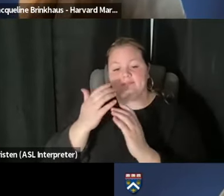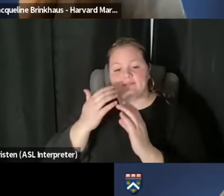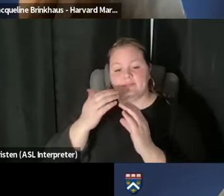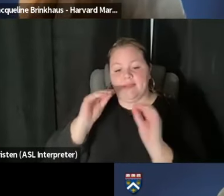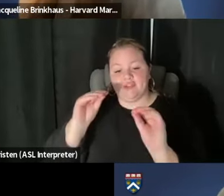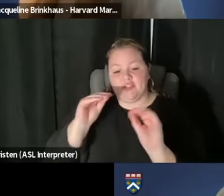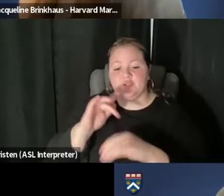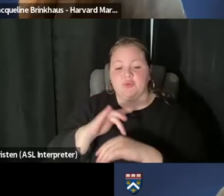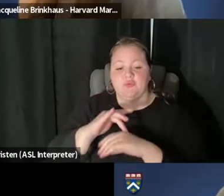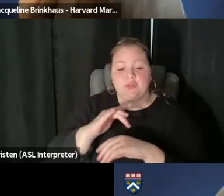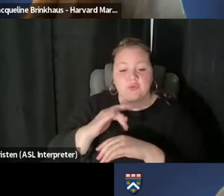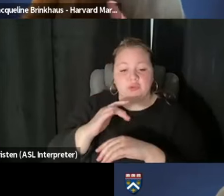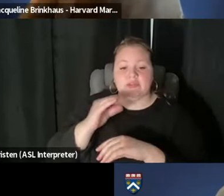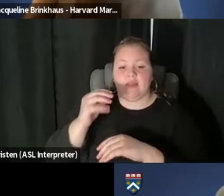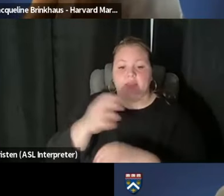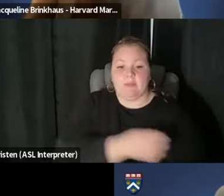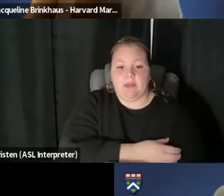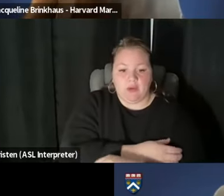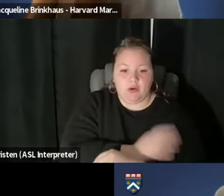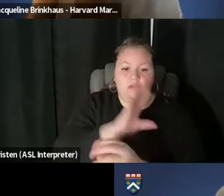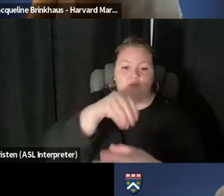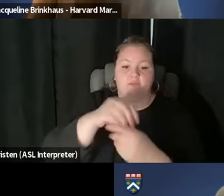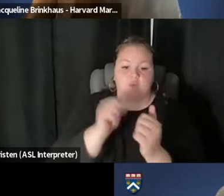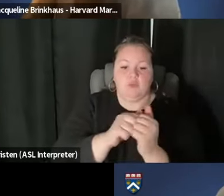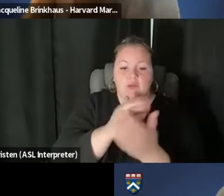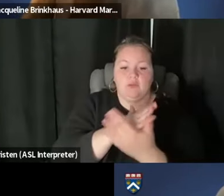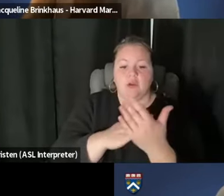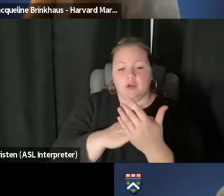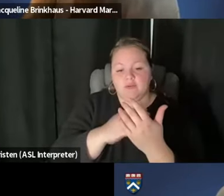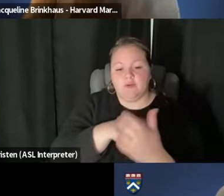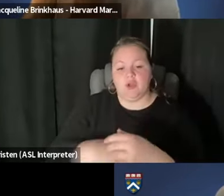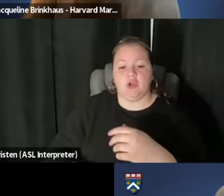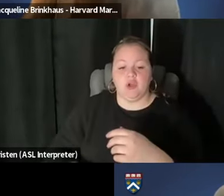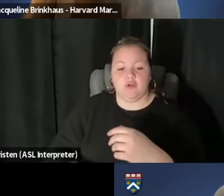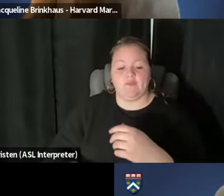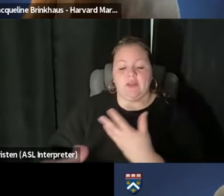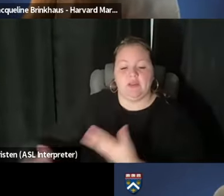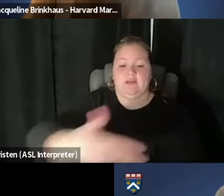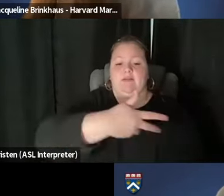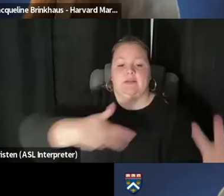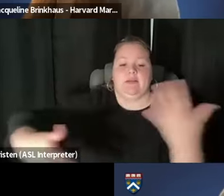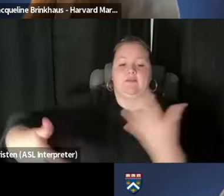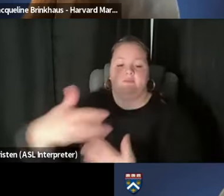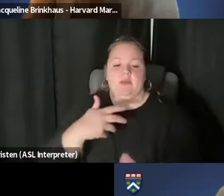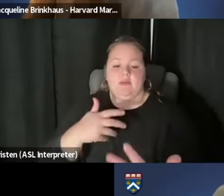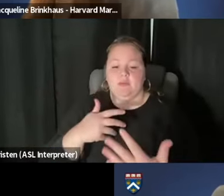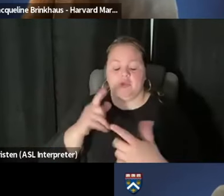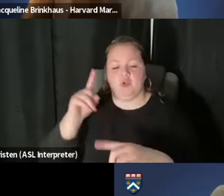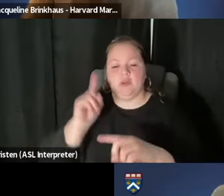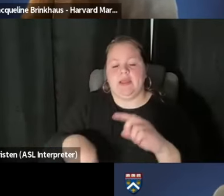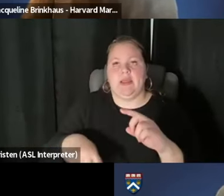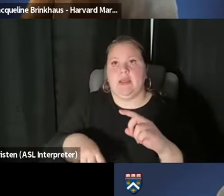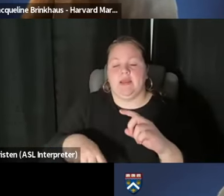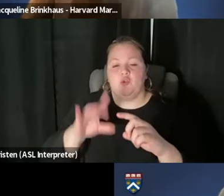the power of being part of the Harvard ecosystem is something that you cannot really underscore. It opens up a lot of